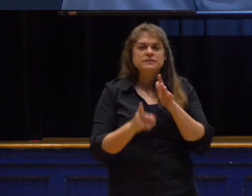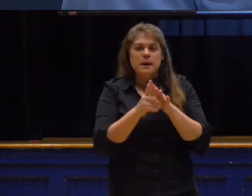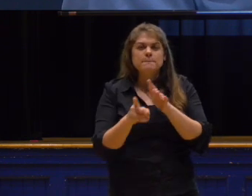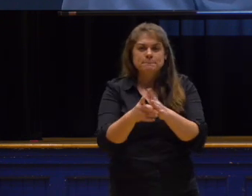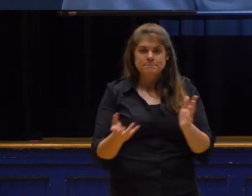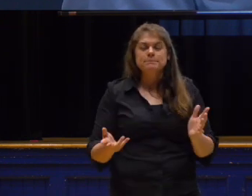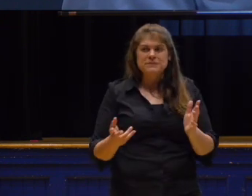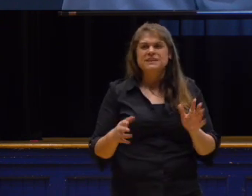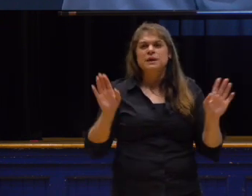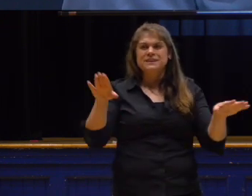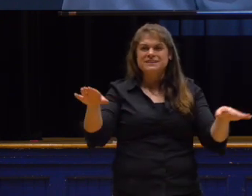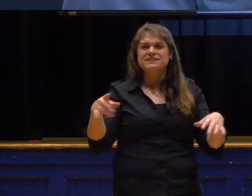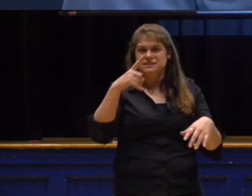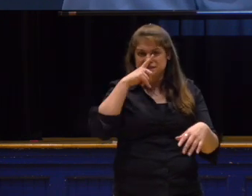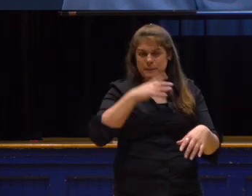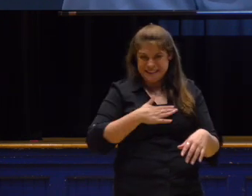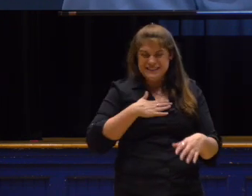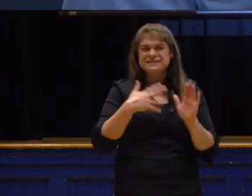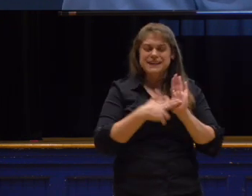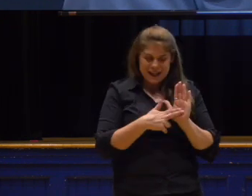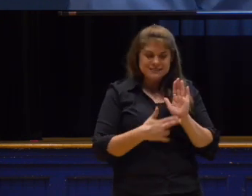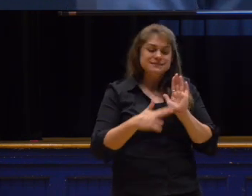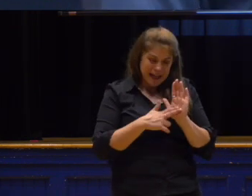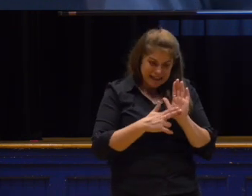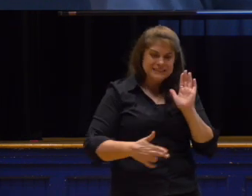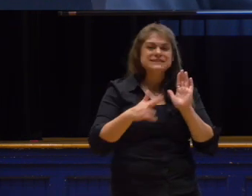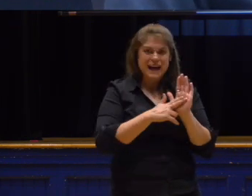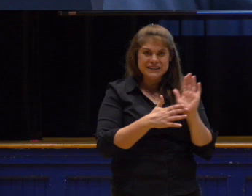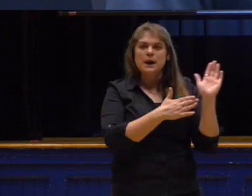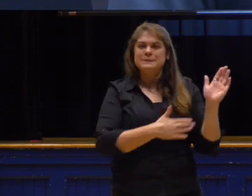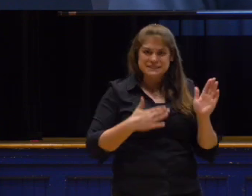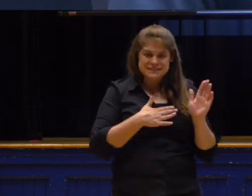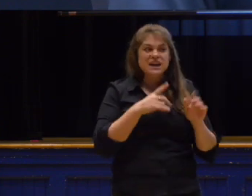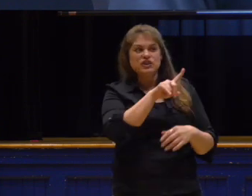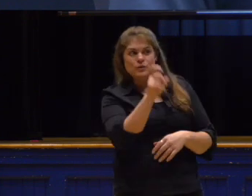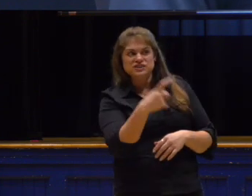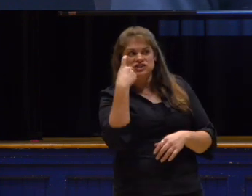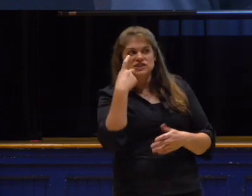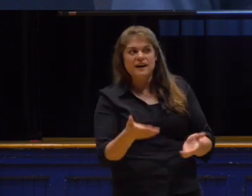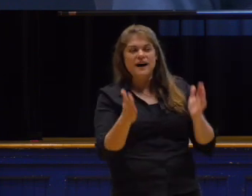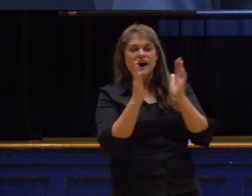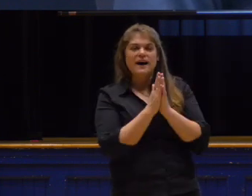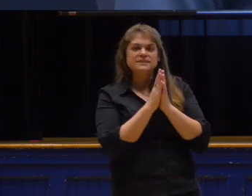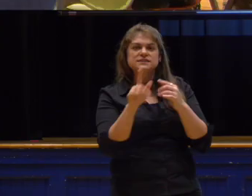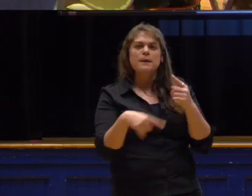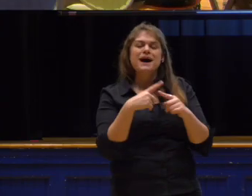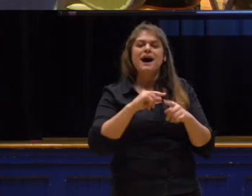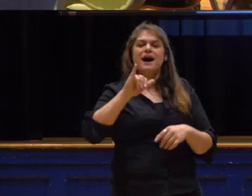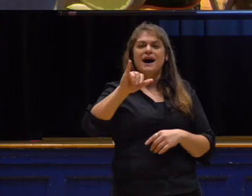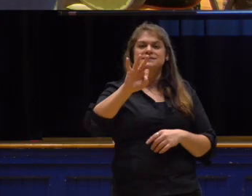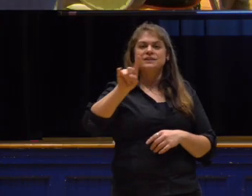been mentioned, everybody please sign up, sign up, sign up, sign up. The question that you just asked when we did